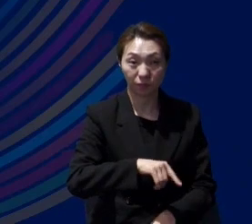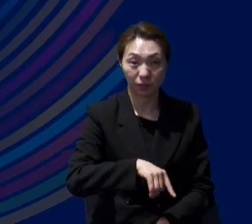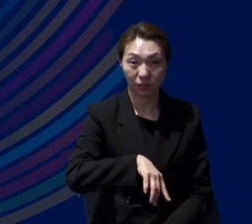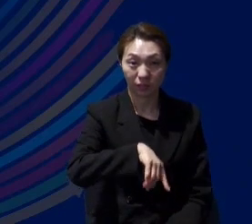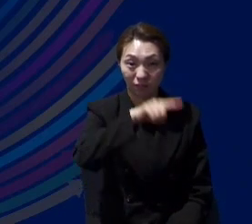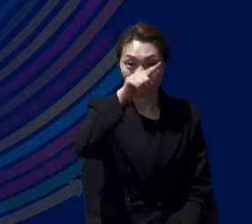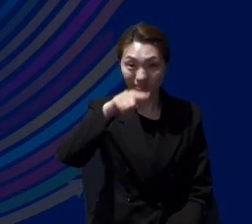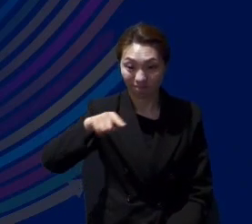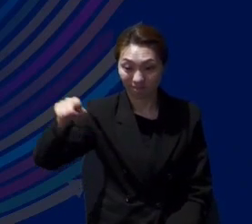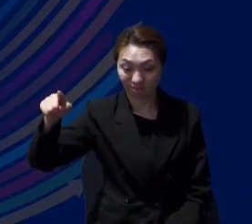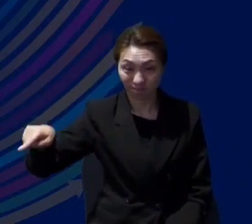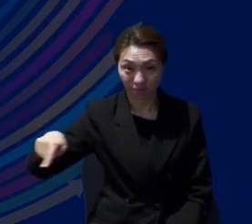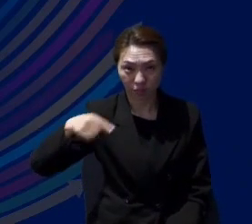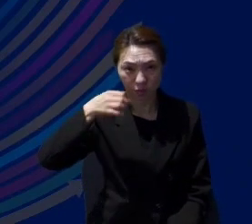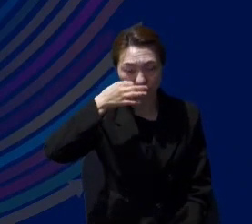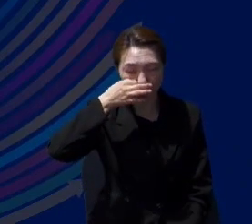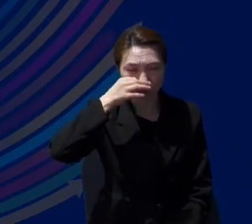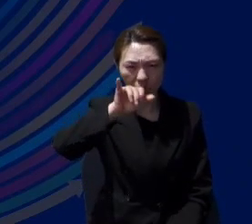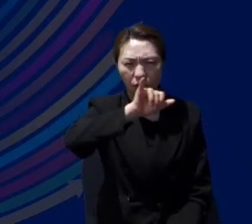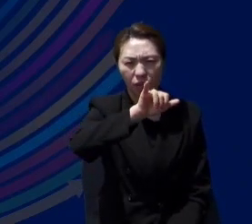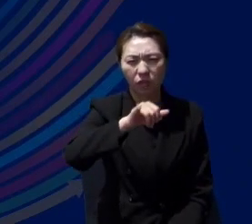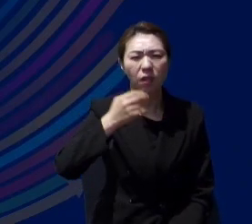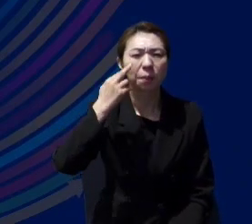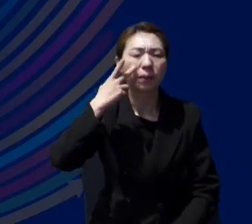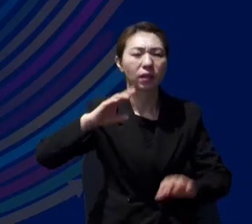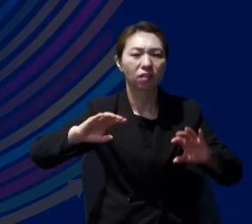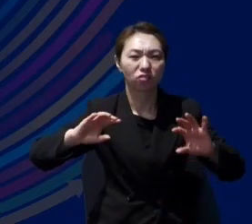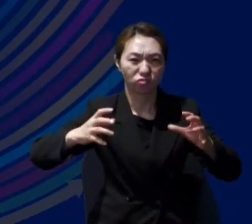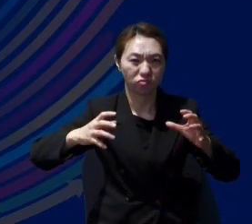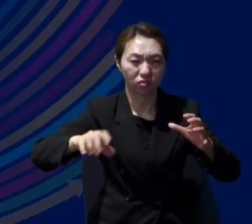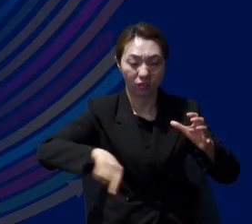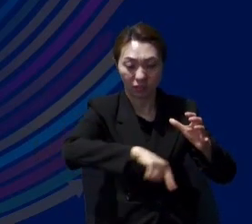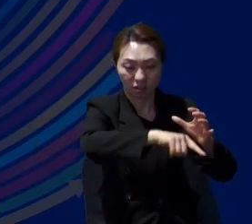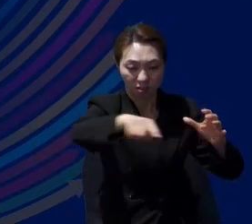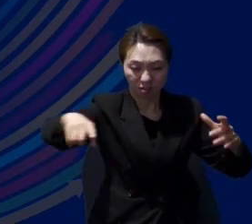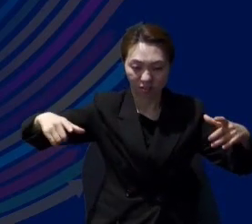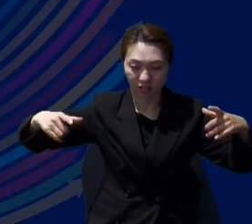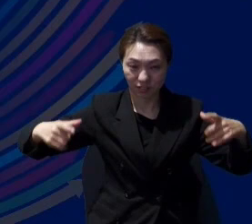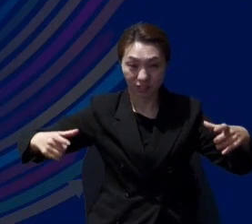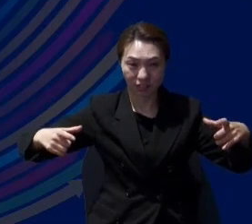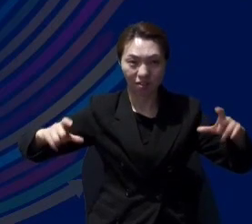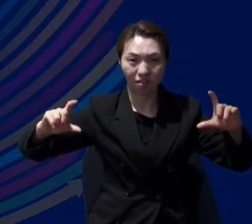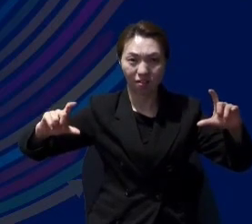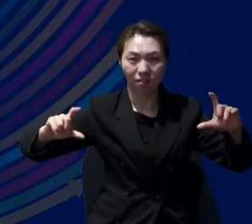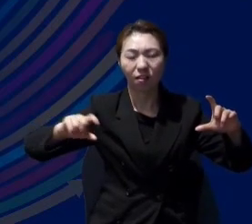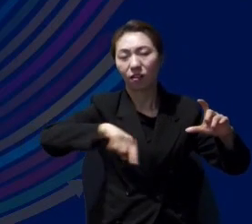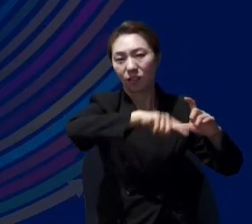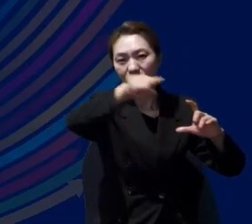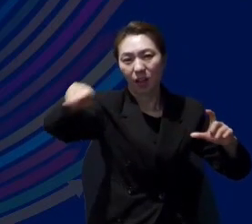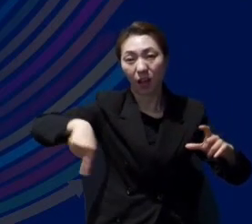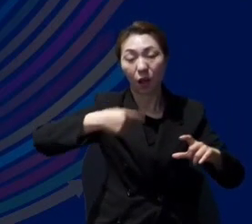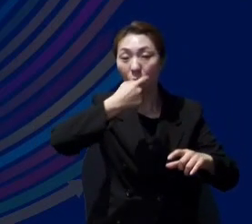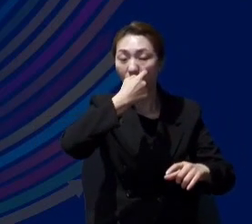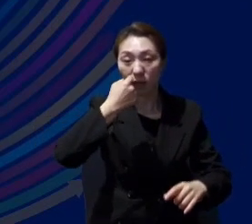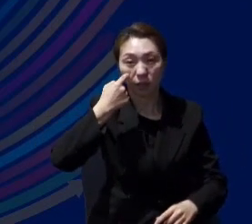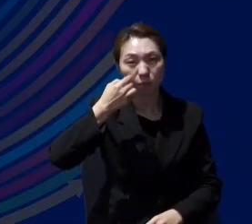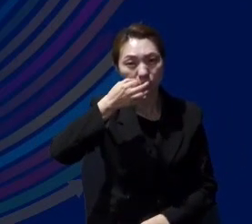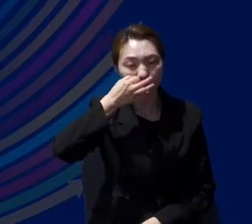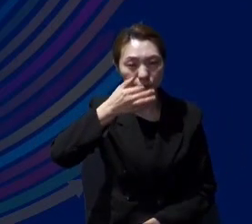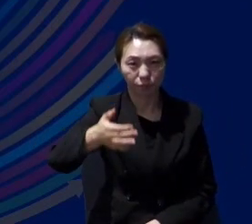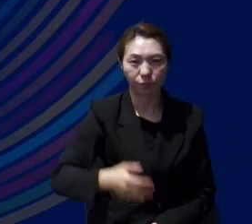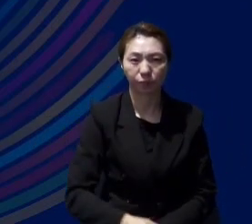This is national trends in age standardized mortality. And the upper left panel shows all-cause mortality. So this is essentially just the reverse of what we saw for